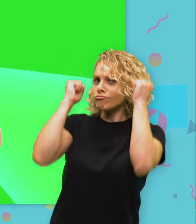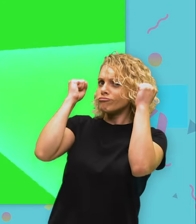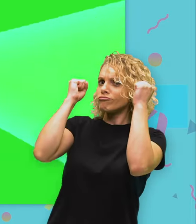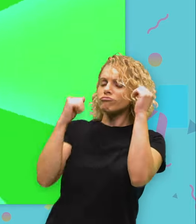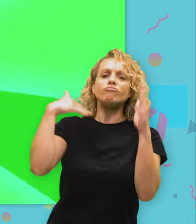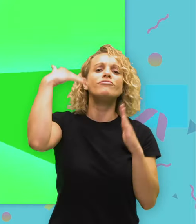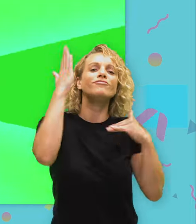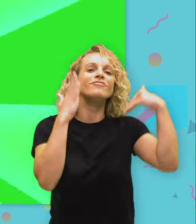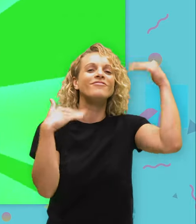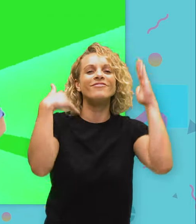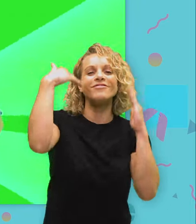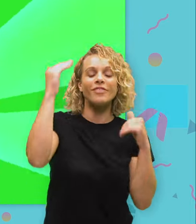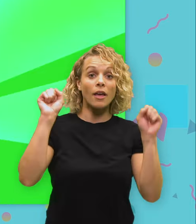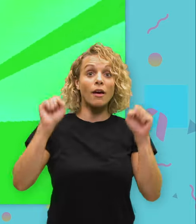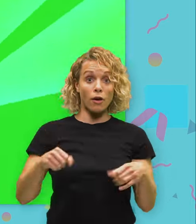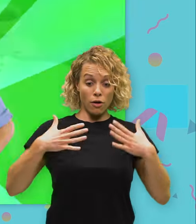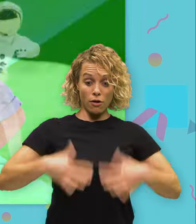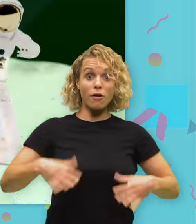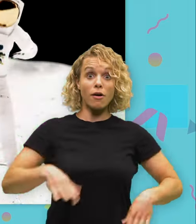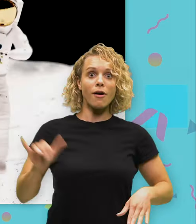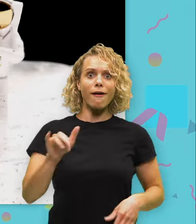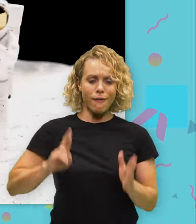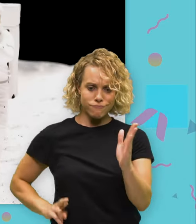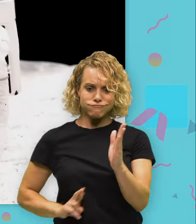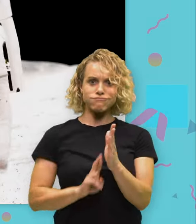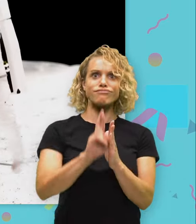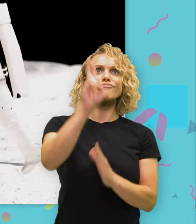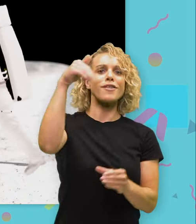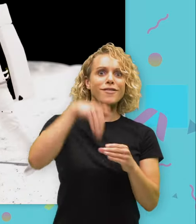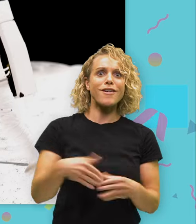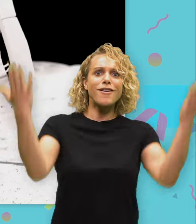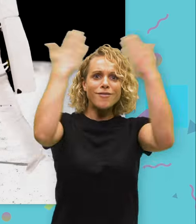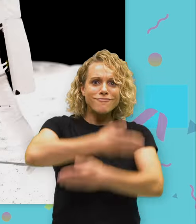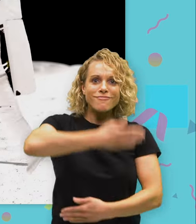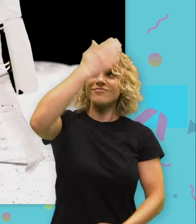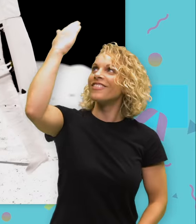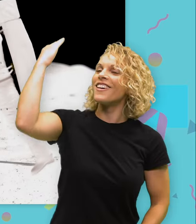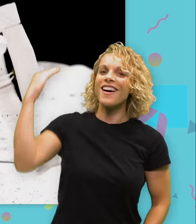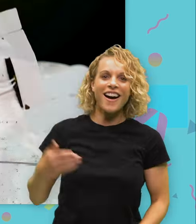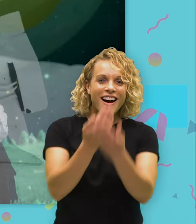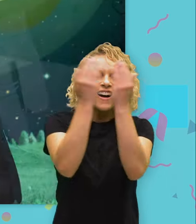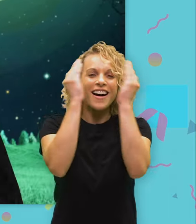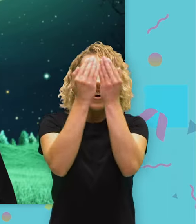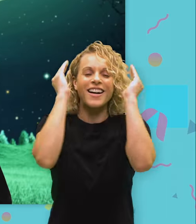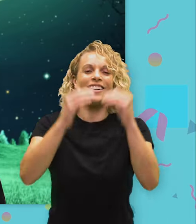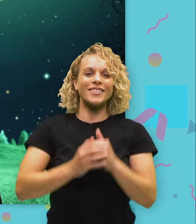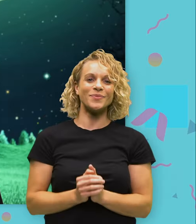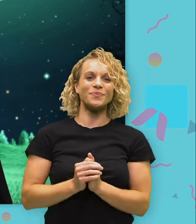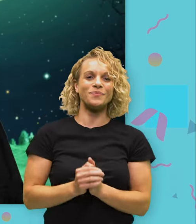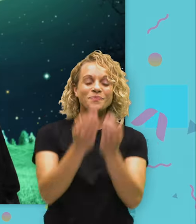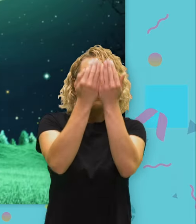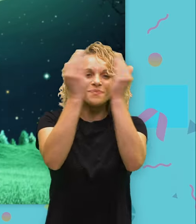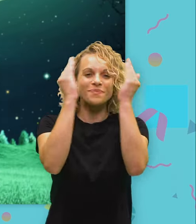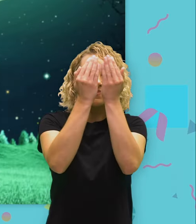wear a mask or wig or maybe paint your face. You could even dress up like you are an astronaut in space.